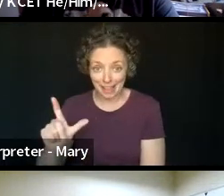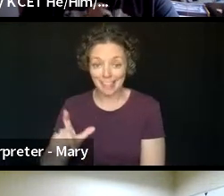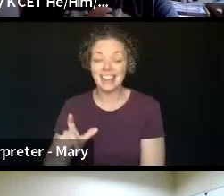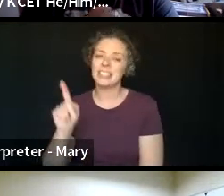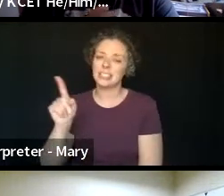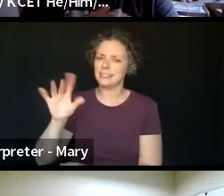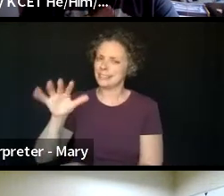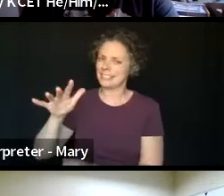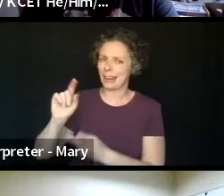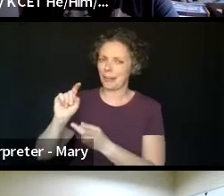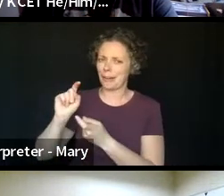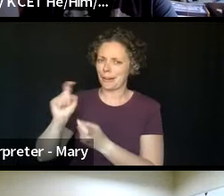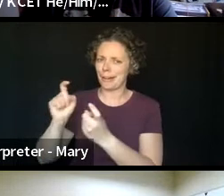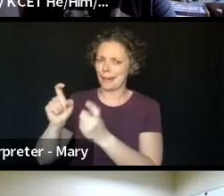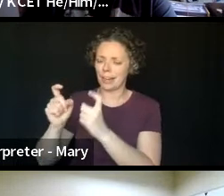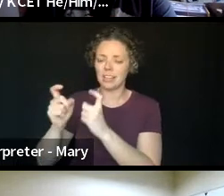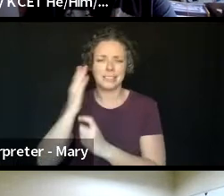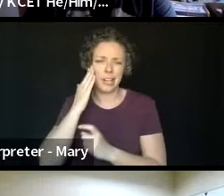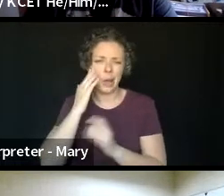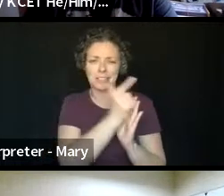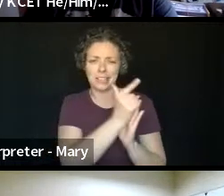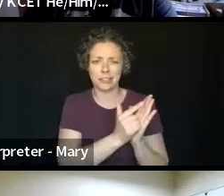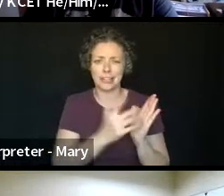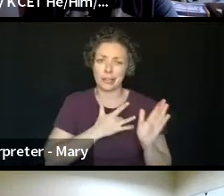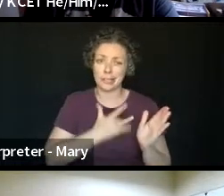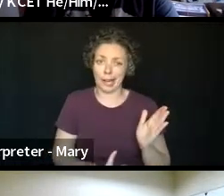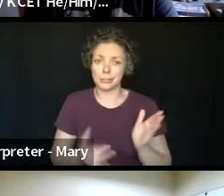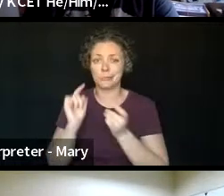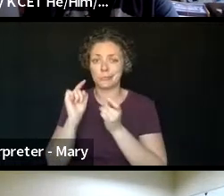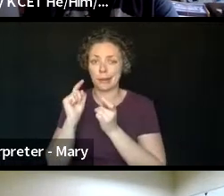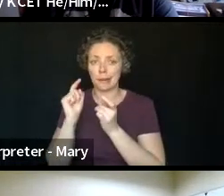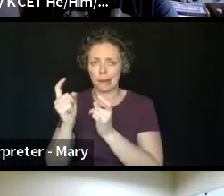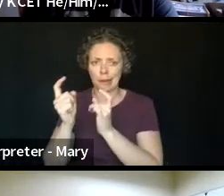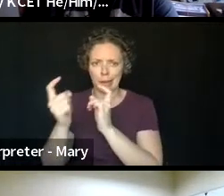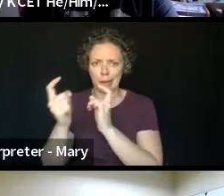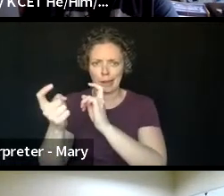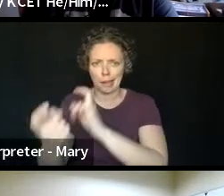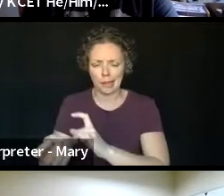way the legislature likes to do things. It morphed into something that we